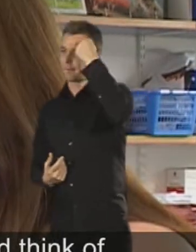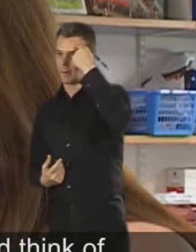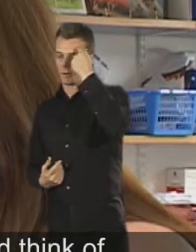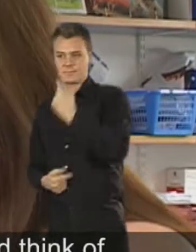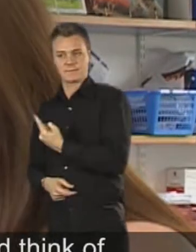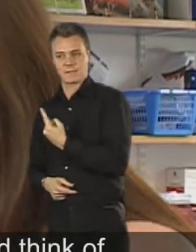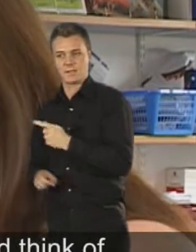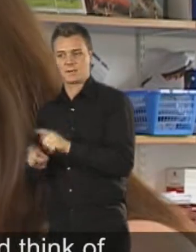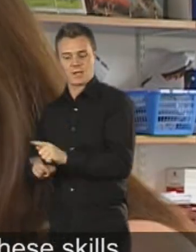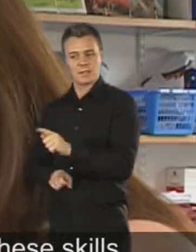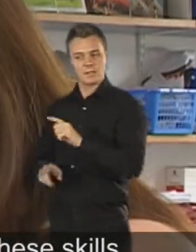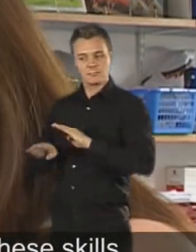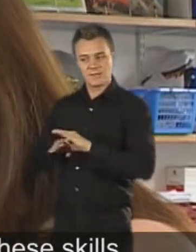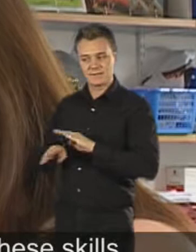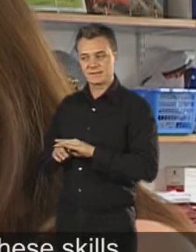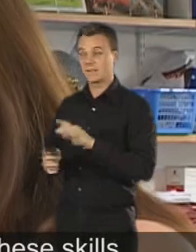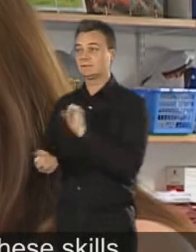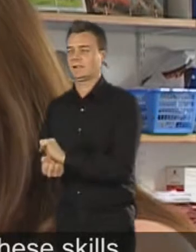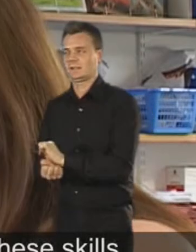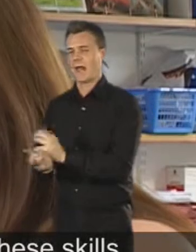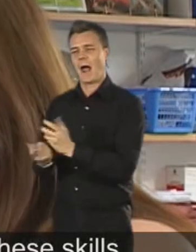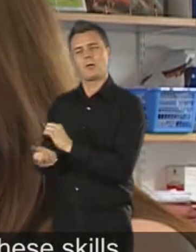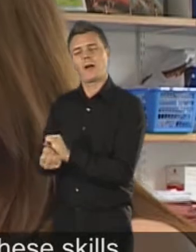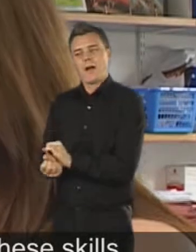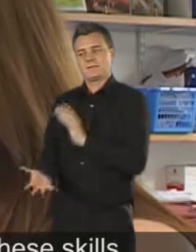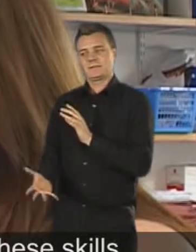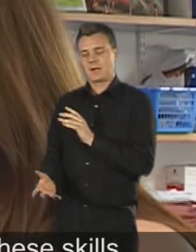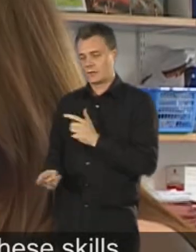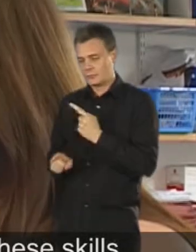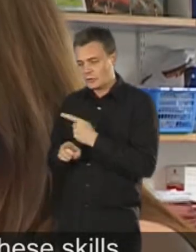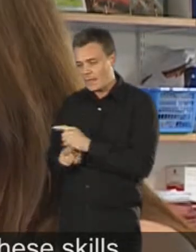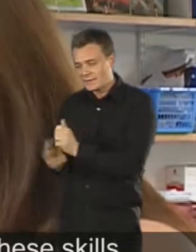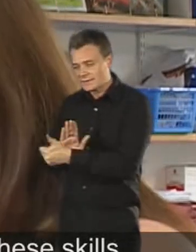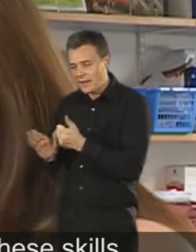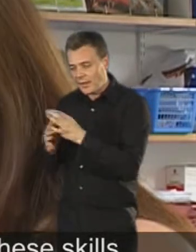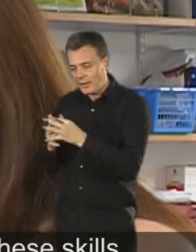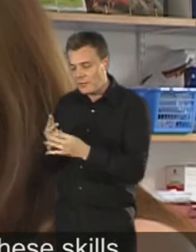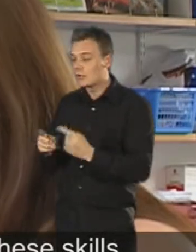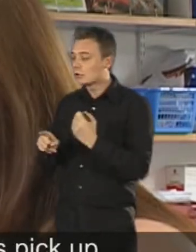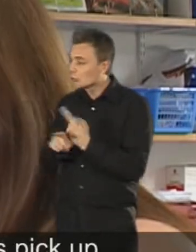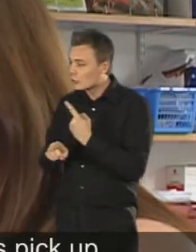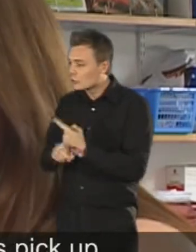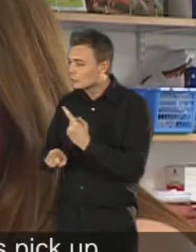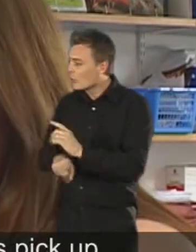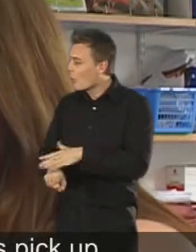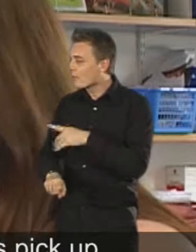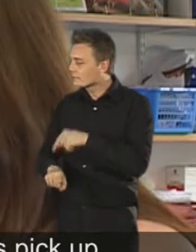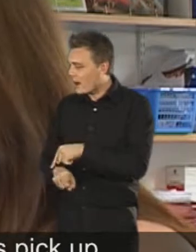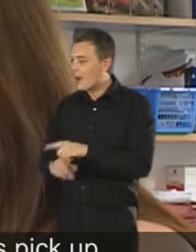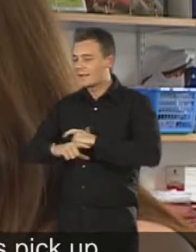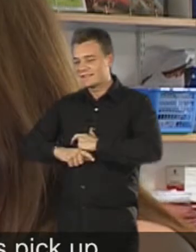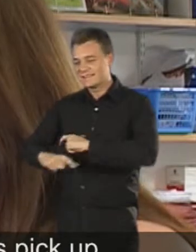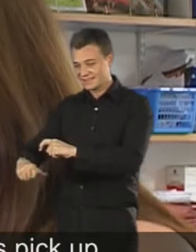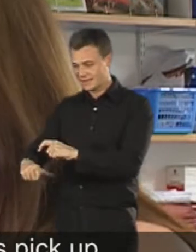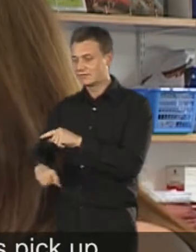We practice getting unstuck, and we talk about these skills, and because we talk about them all the time, and it's consistent,